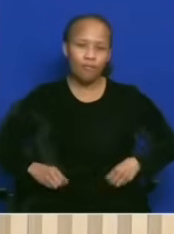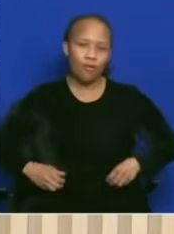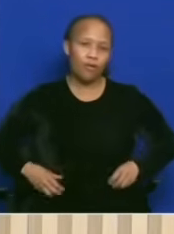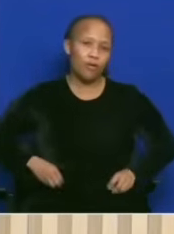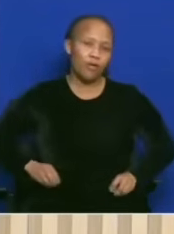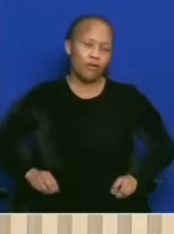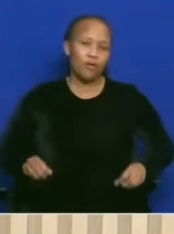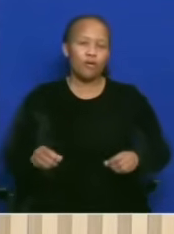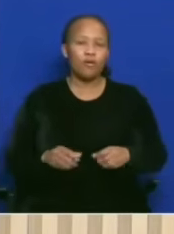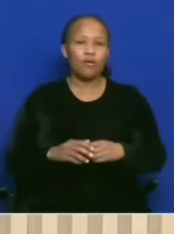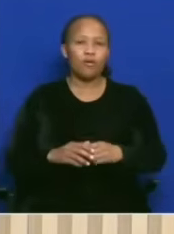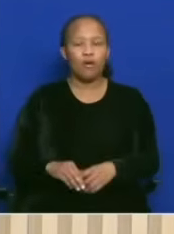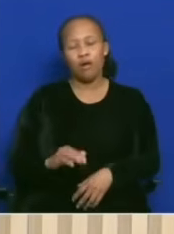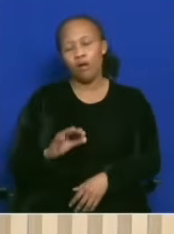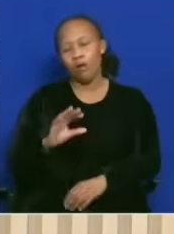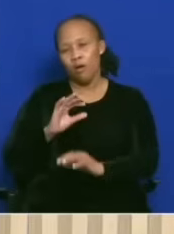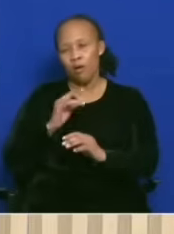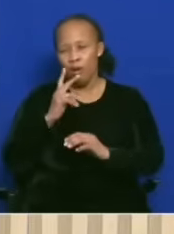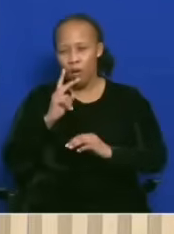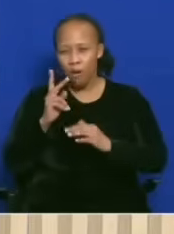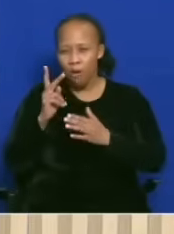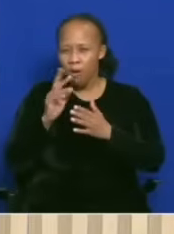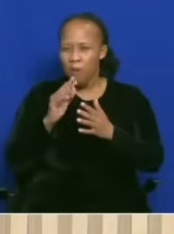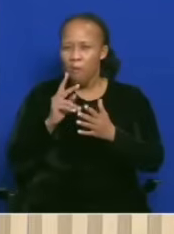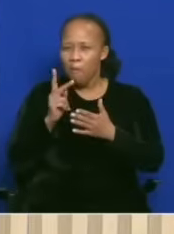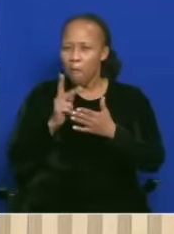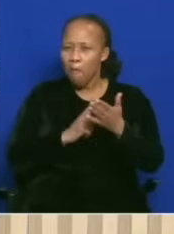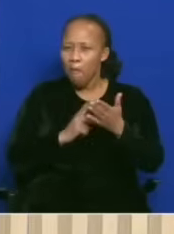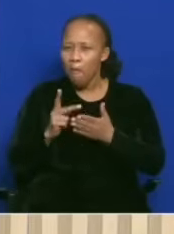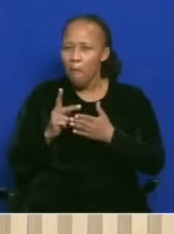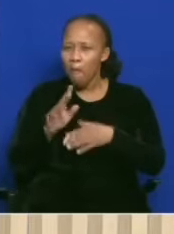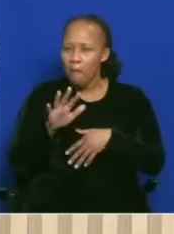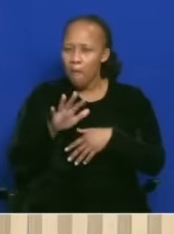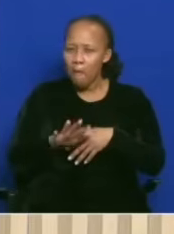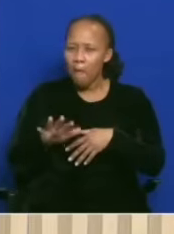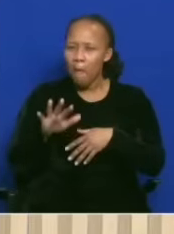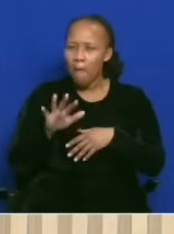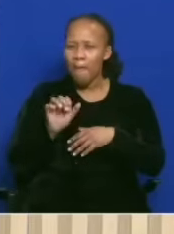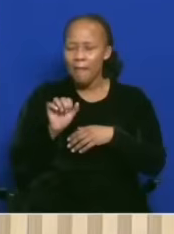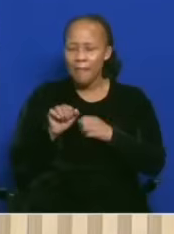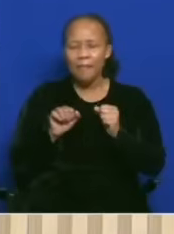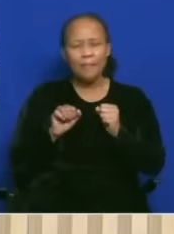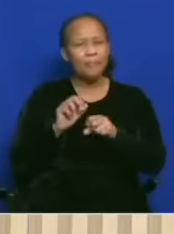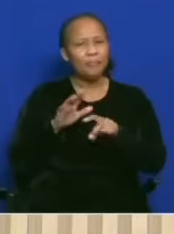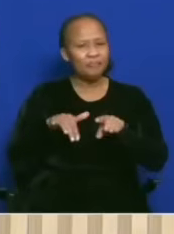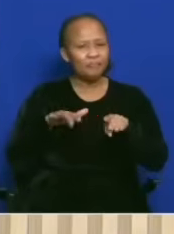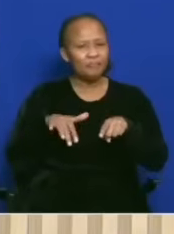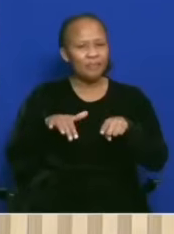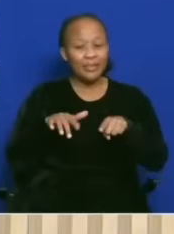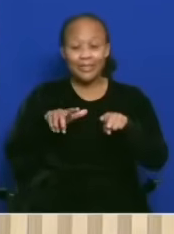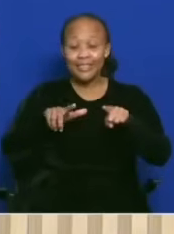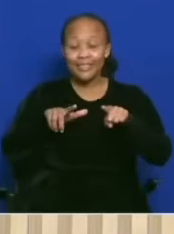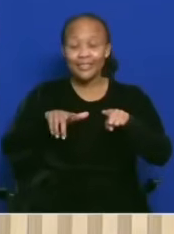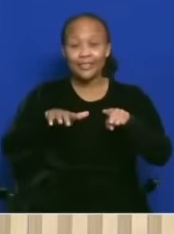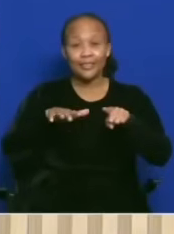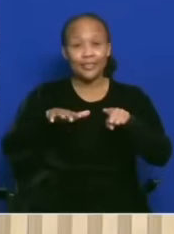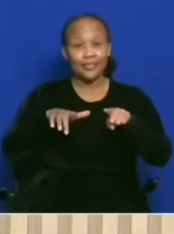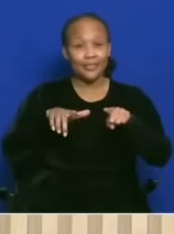of weeks, about 2 weeks. And then on 17 June 2021, page